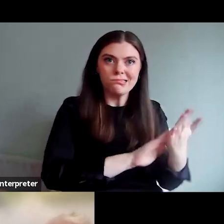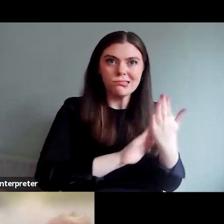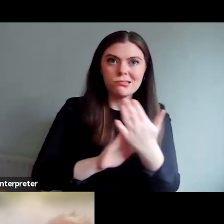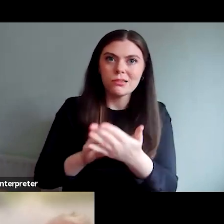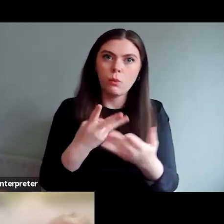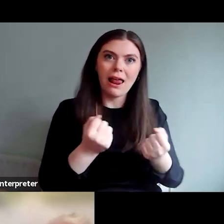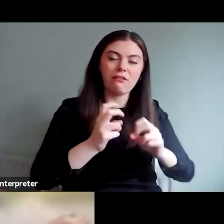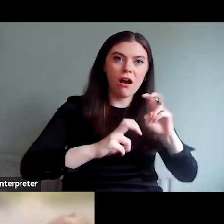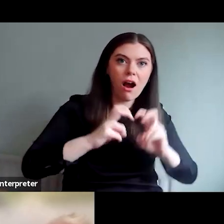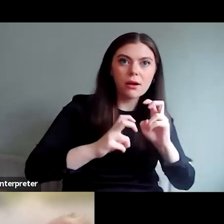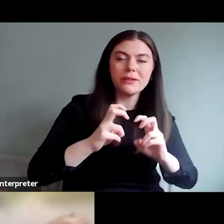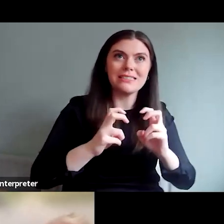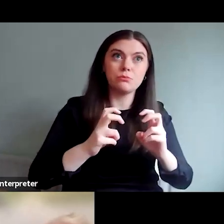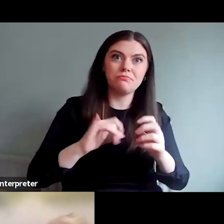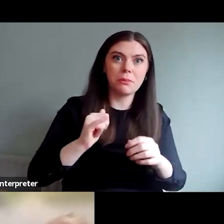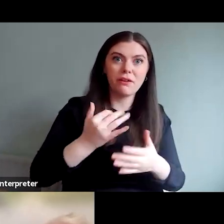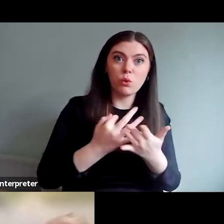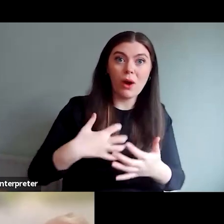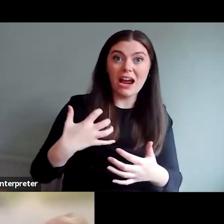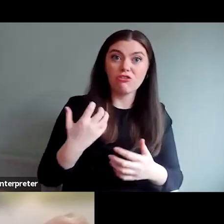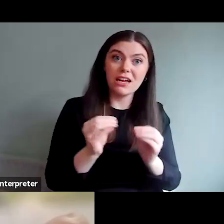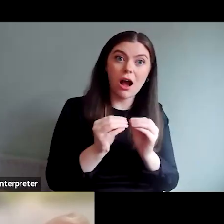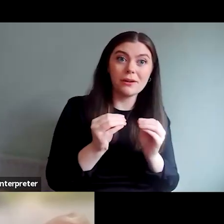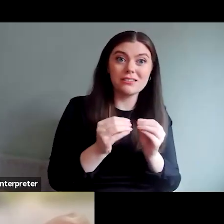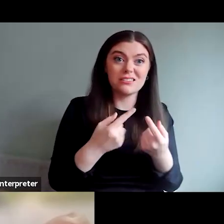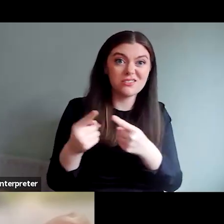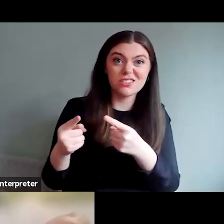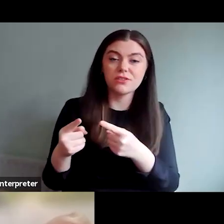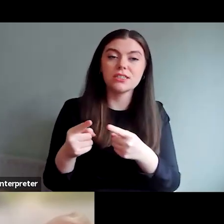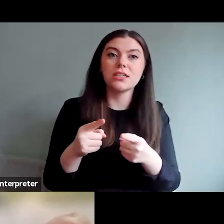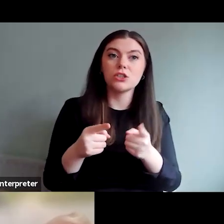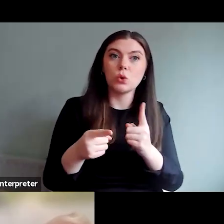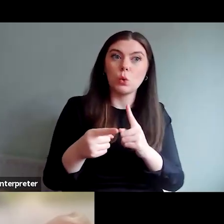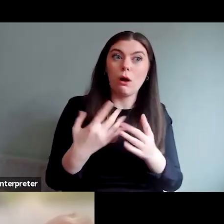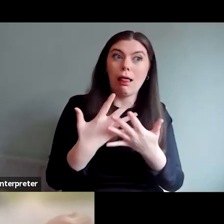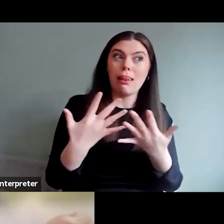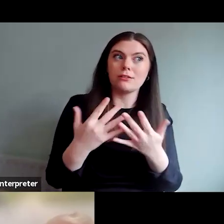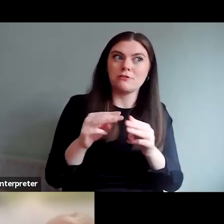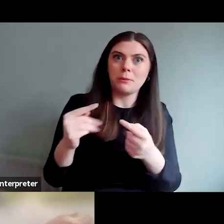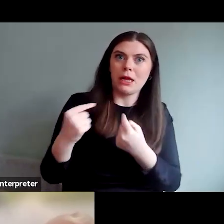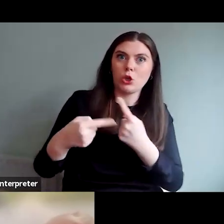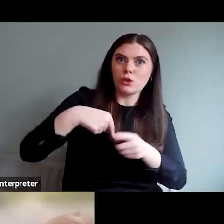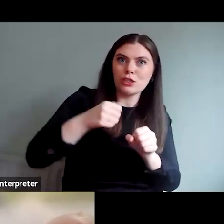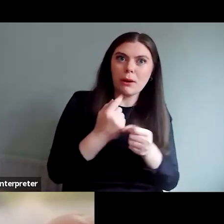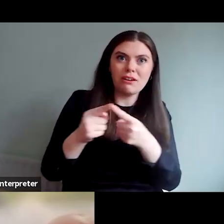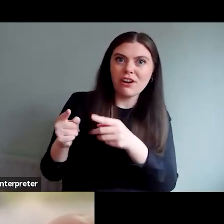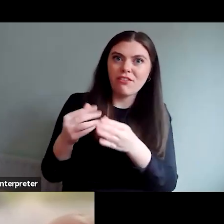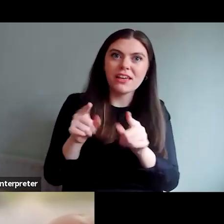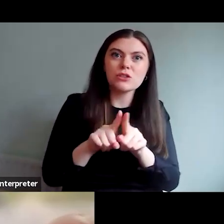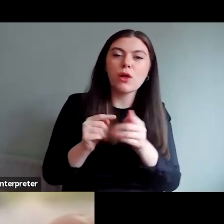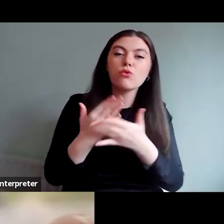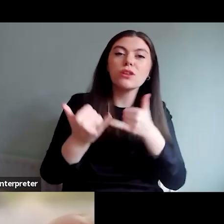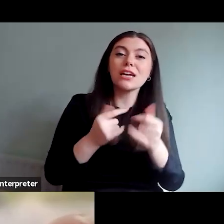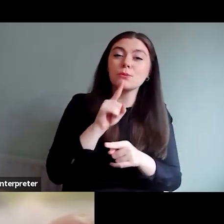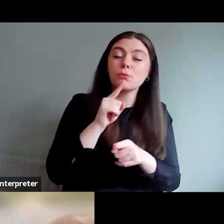comments. The three of us, I think, have been accused of all sorts of interesting things. And it's important to push back at those.